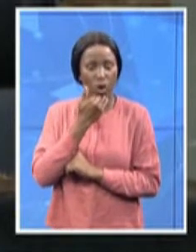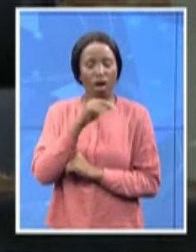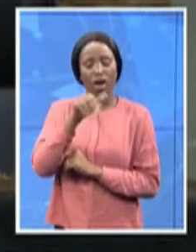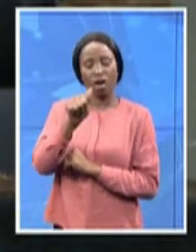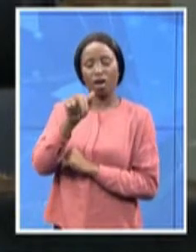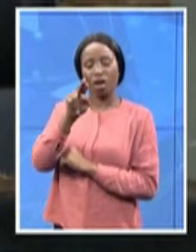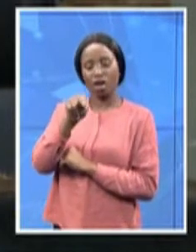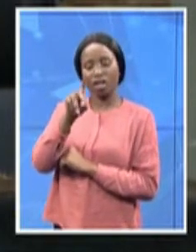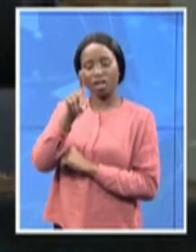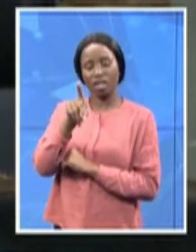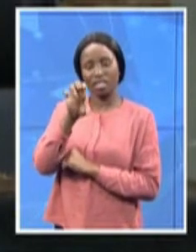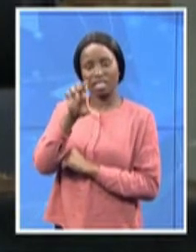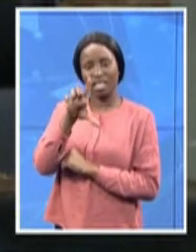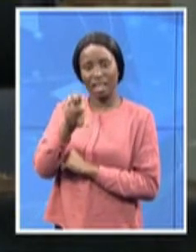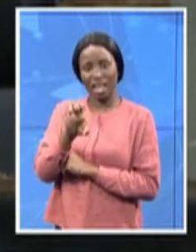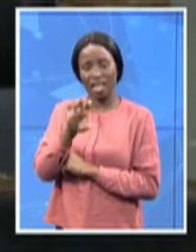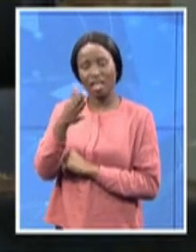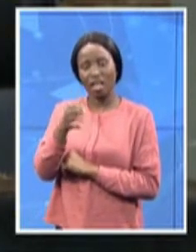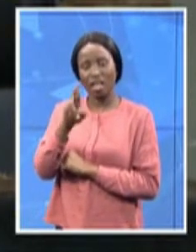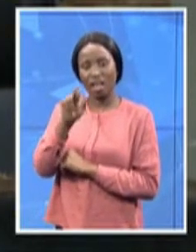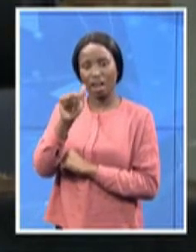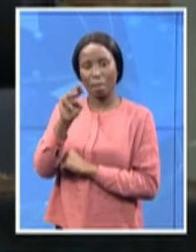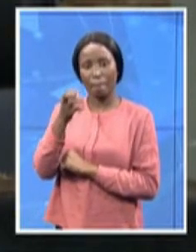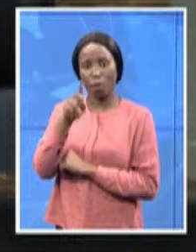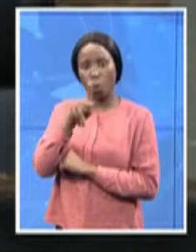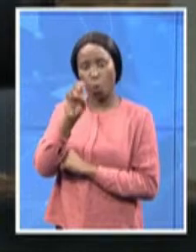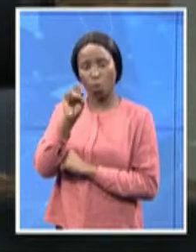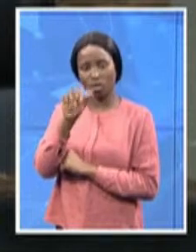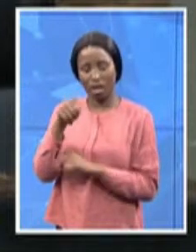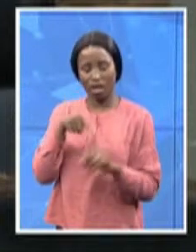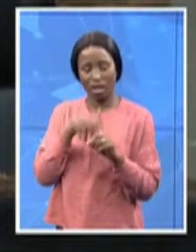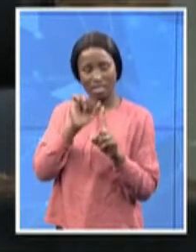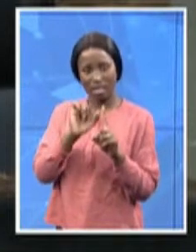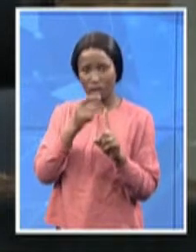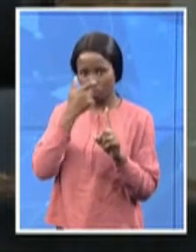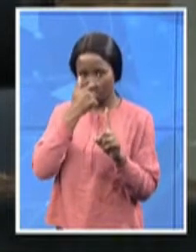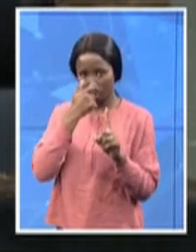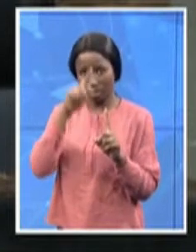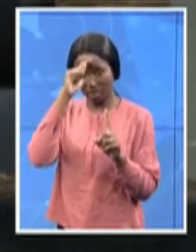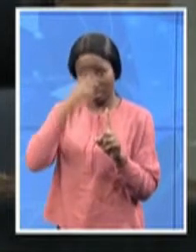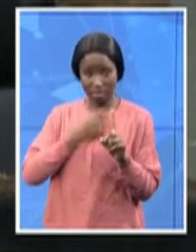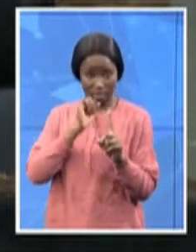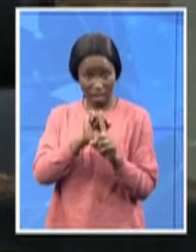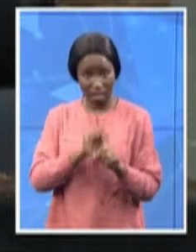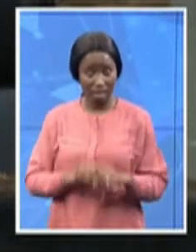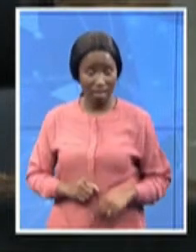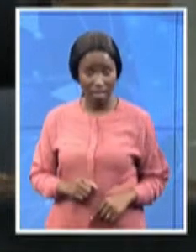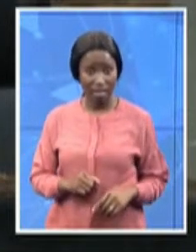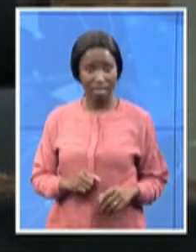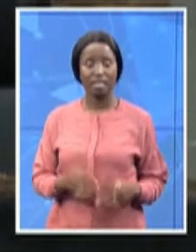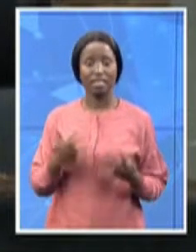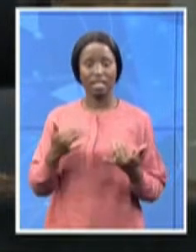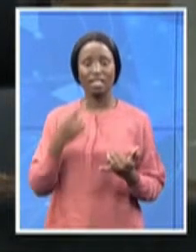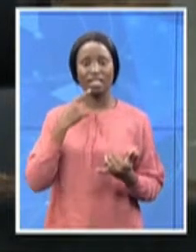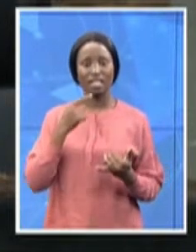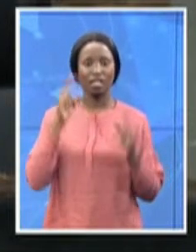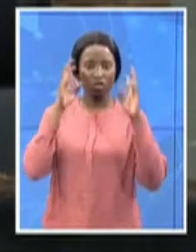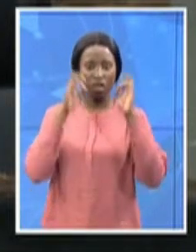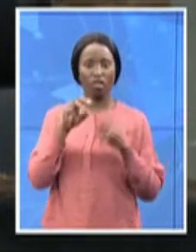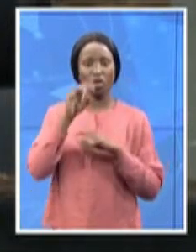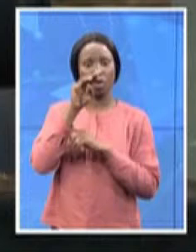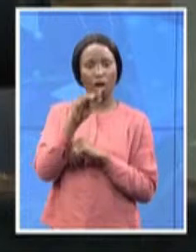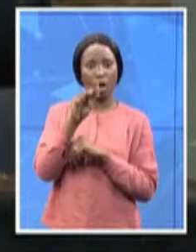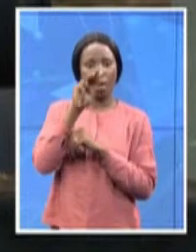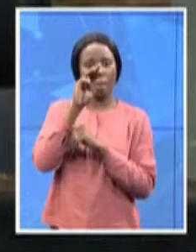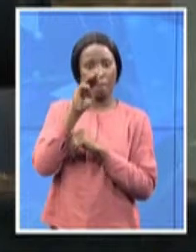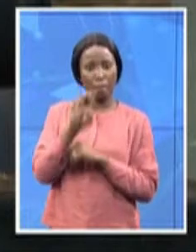the transfer from the account of Mioto Trading, which was a company owned by